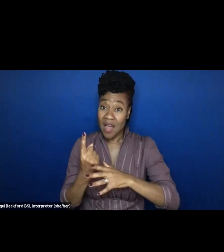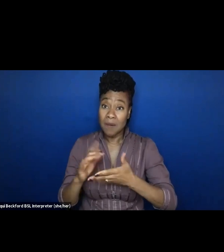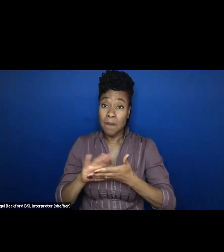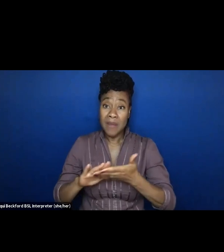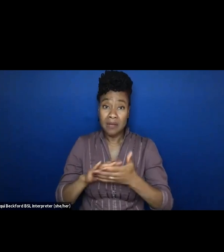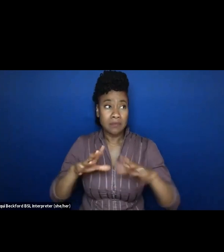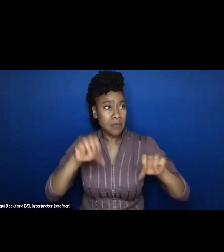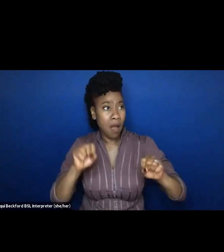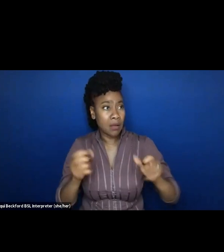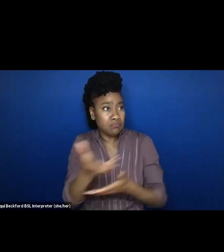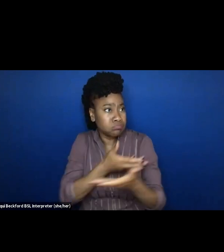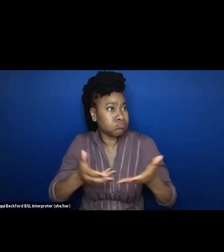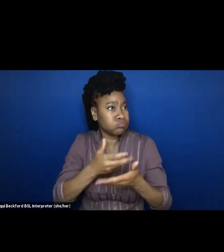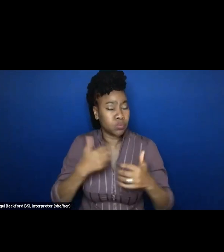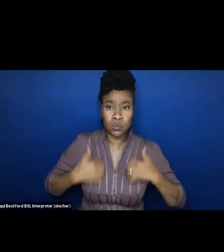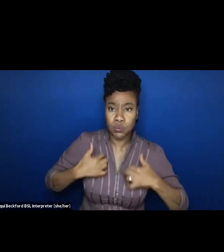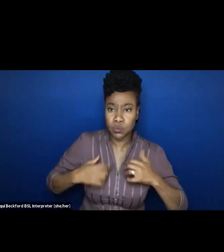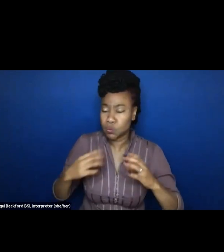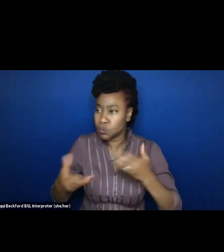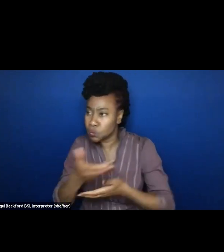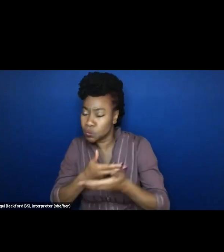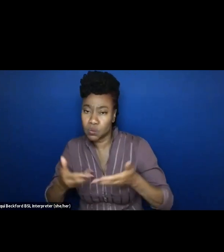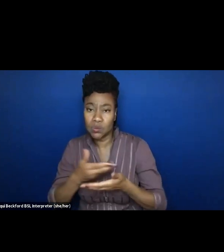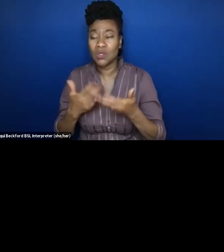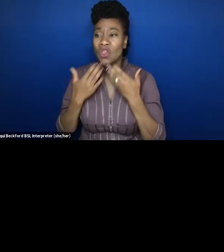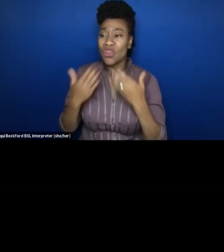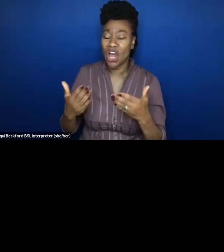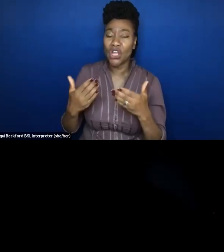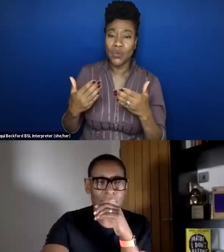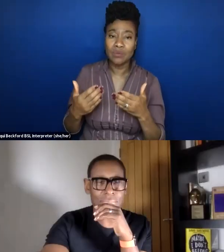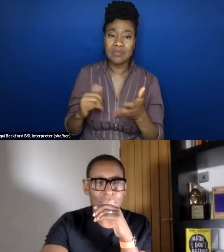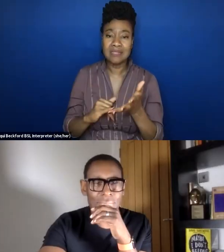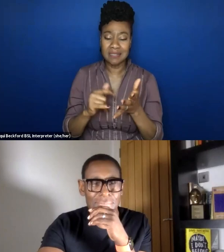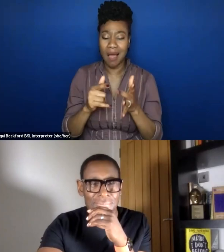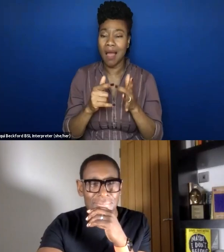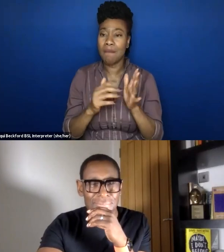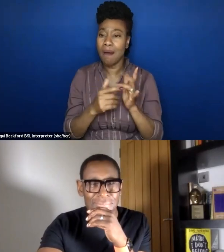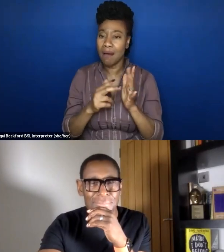you, Simon, David and Kojo. Welcome so much.